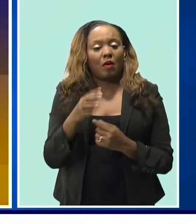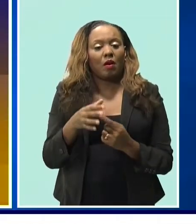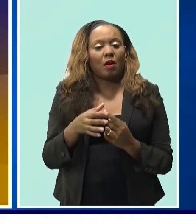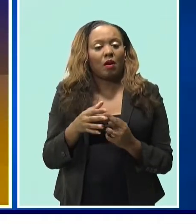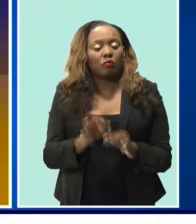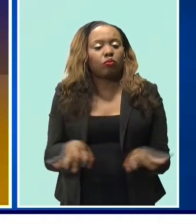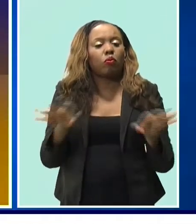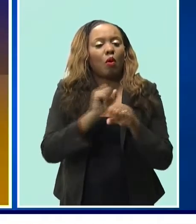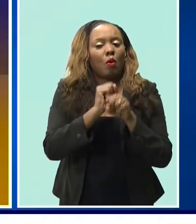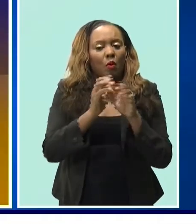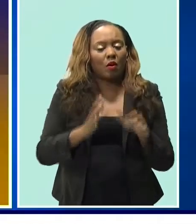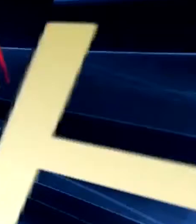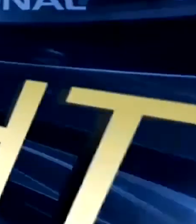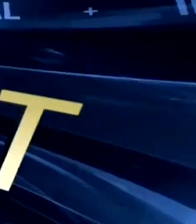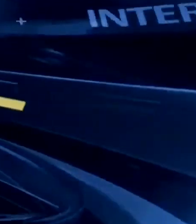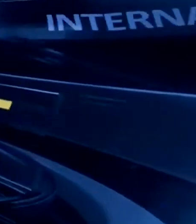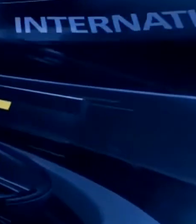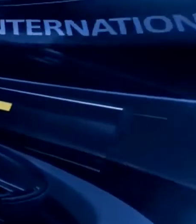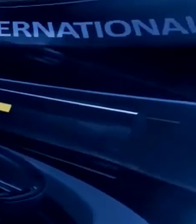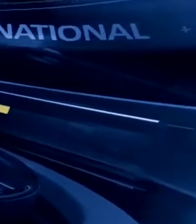the network.